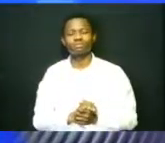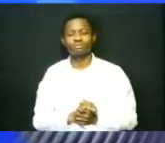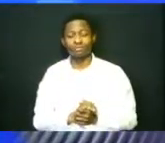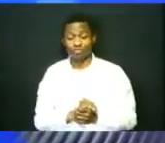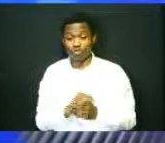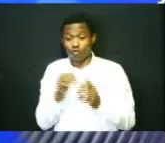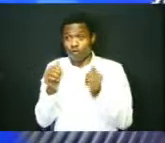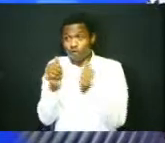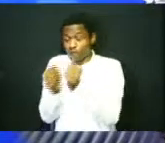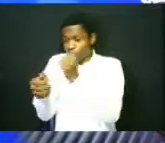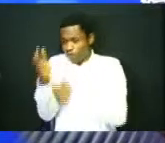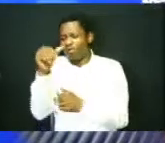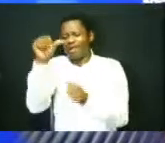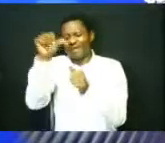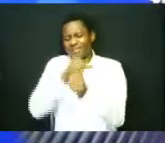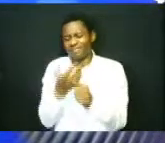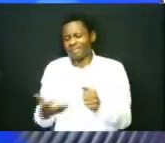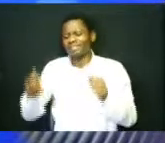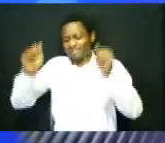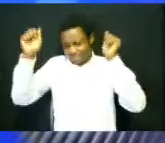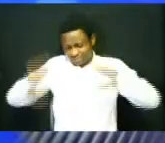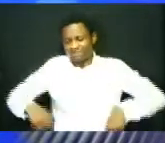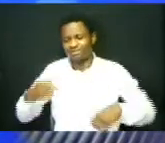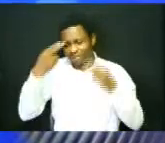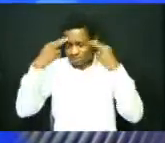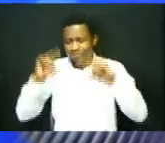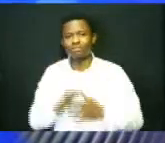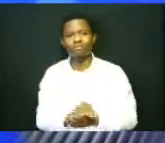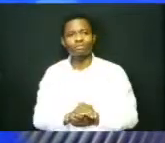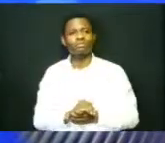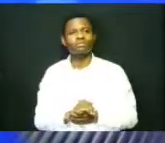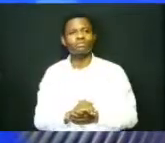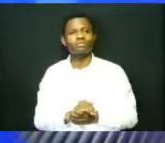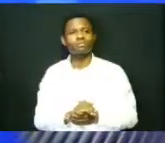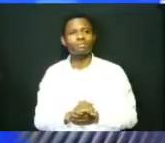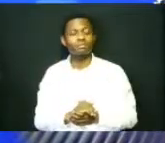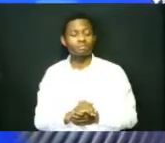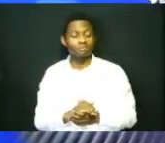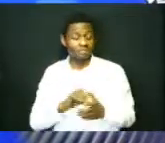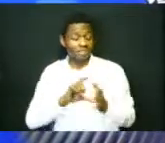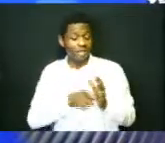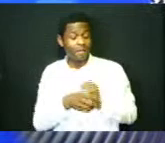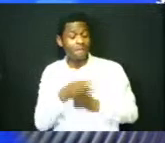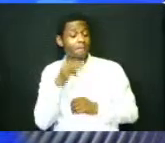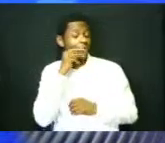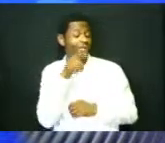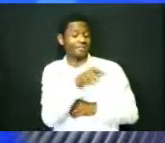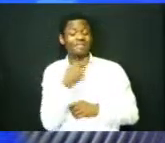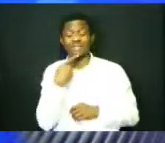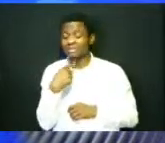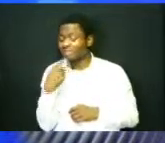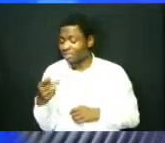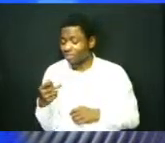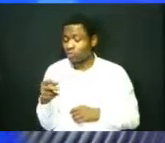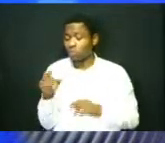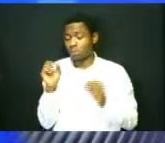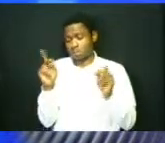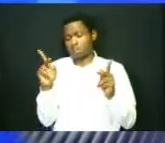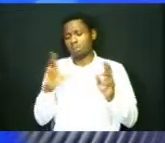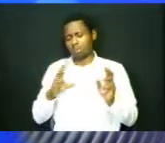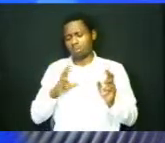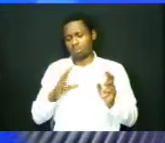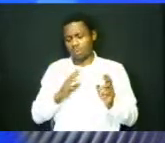impossible with the Lord. And Mary said, behold, I am the servant of the Lord. Let it be to